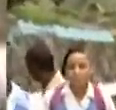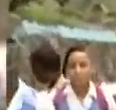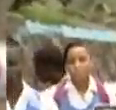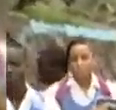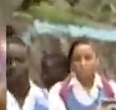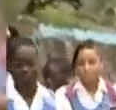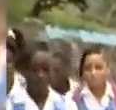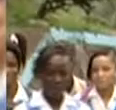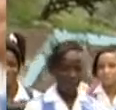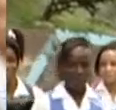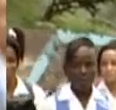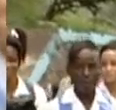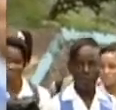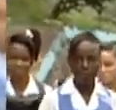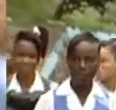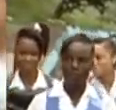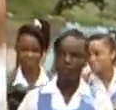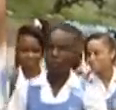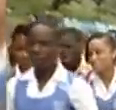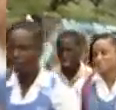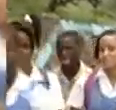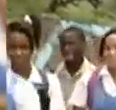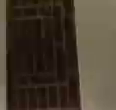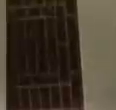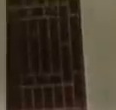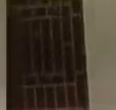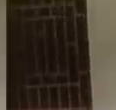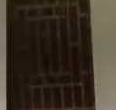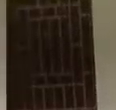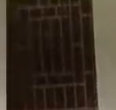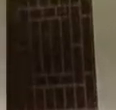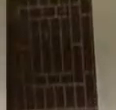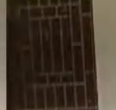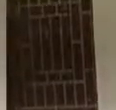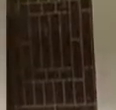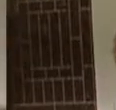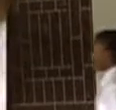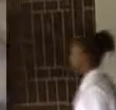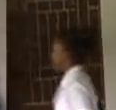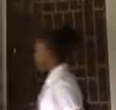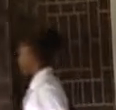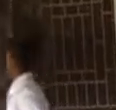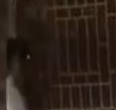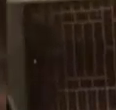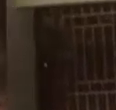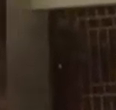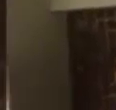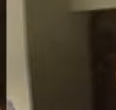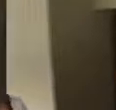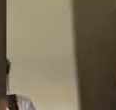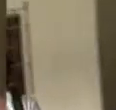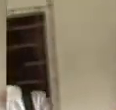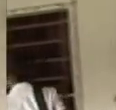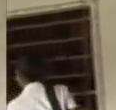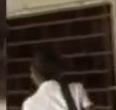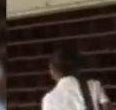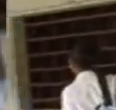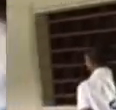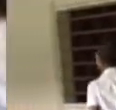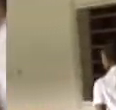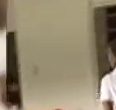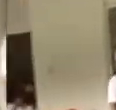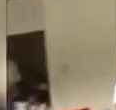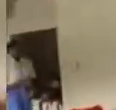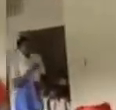fees will further deplete schools' resources. But the Prime Minister notes that based on the data, only 49% of students have